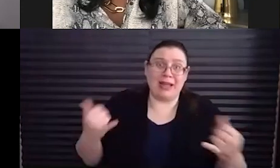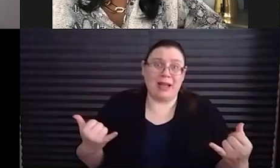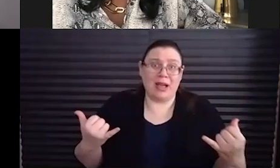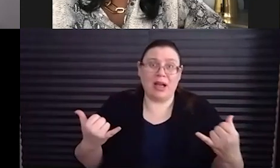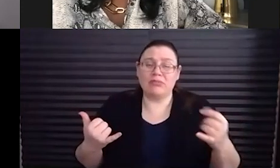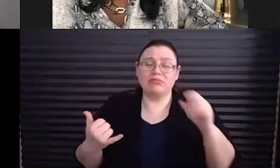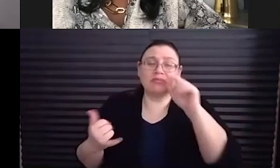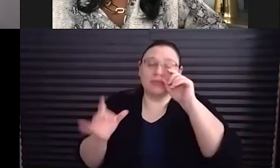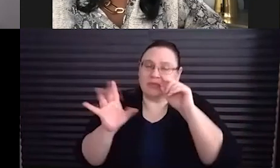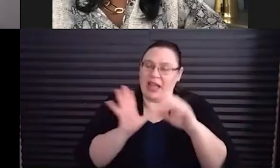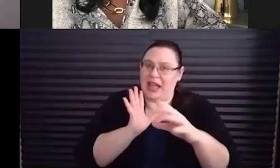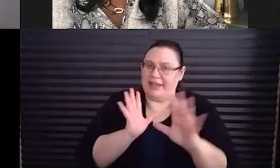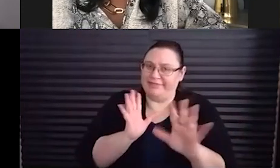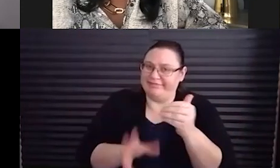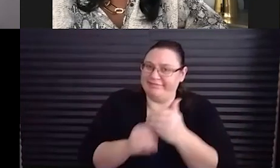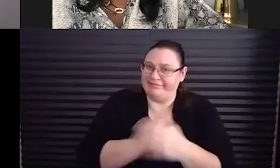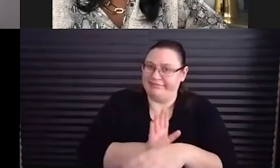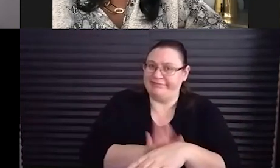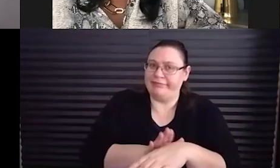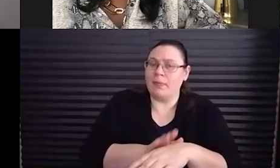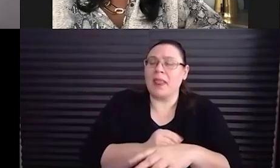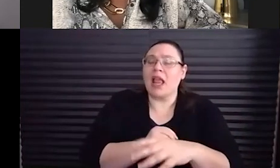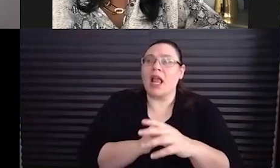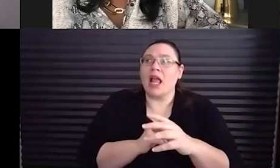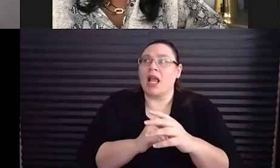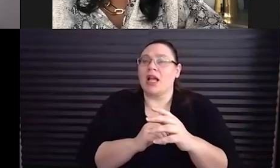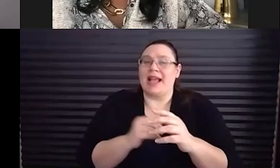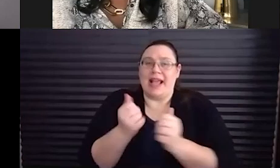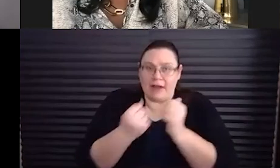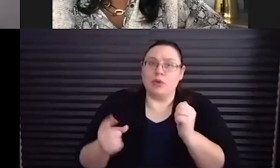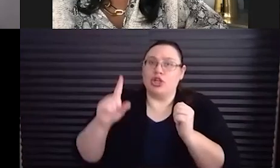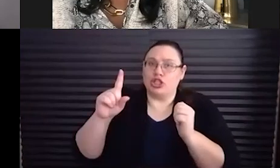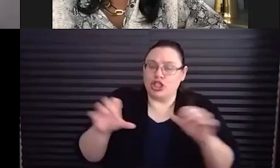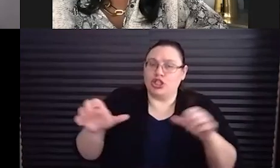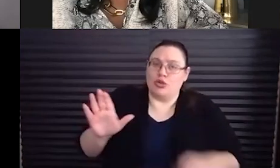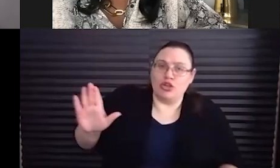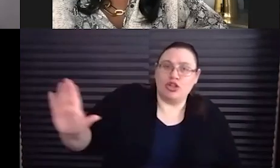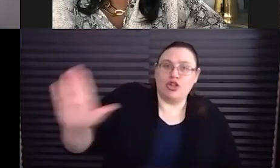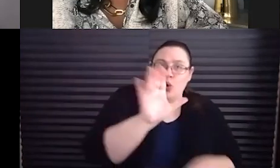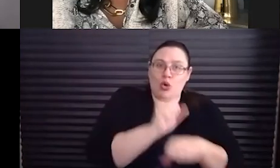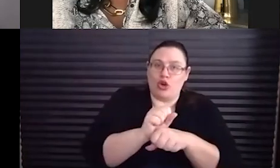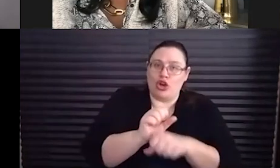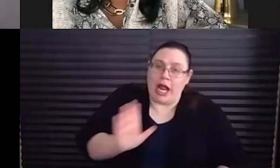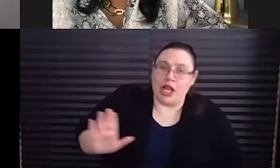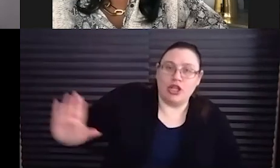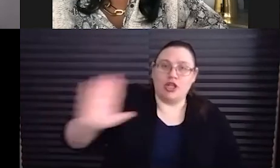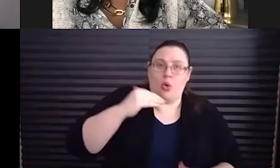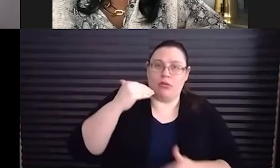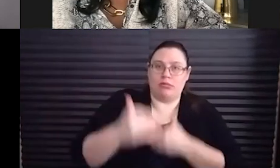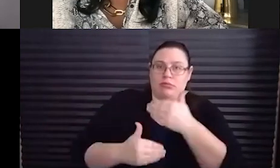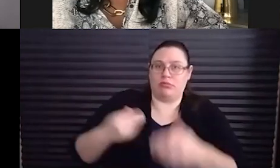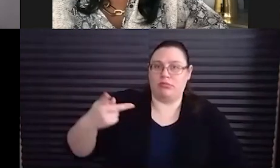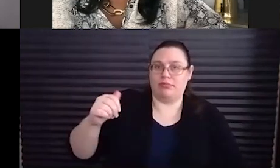I preface this by saying that, you know, I think everybody should be doing their own work at their own pace, because, you know, other people can,